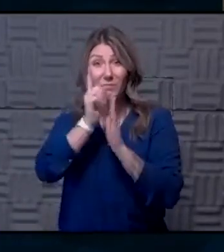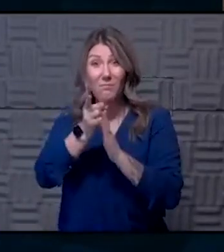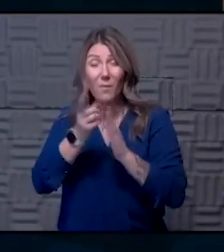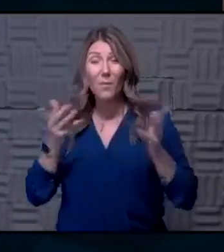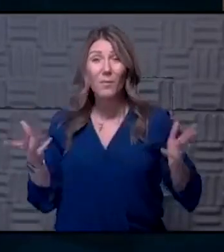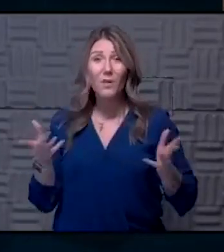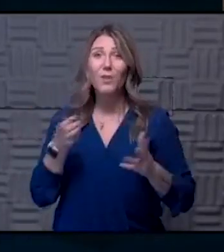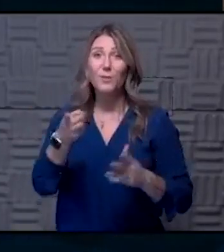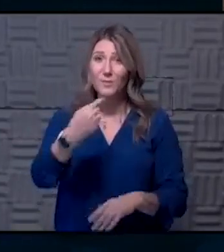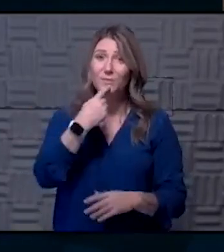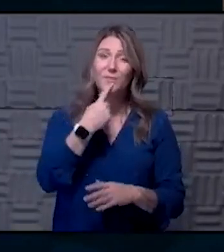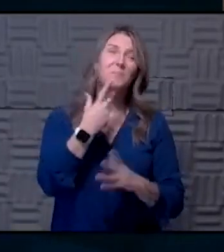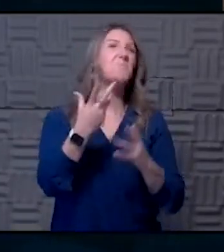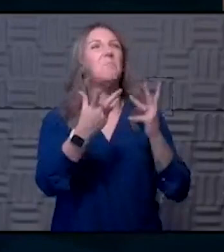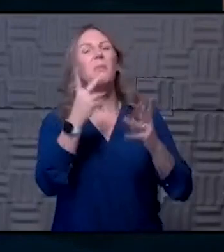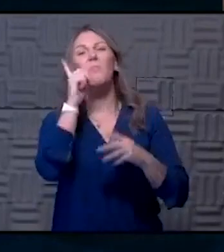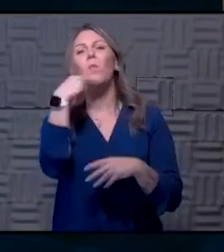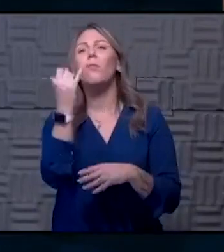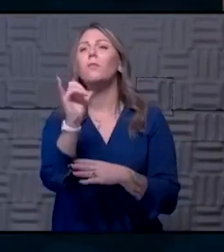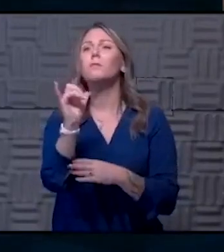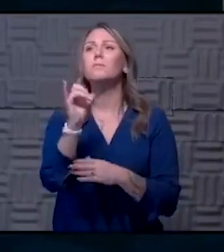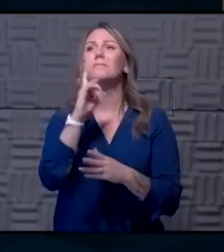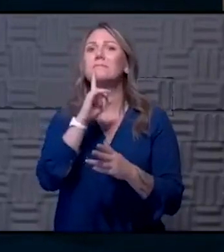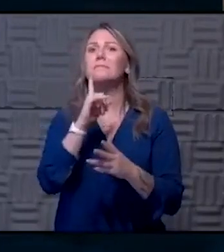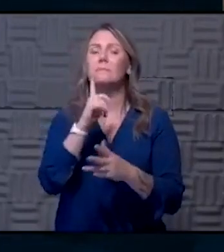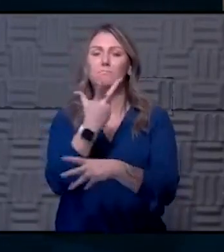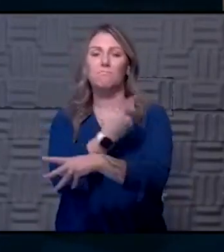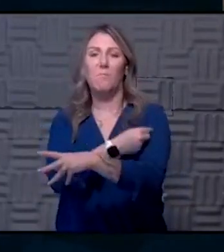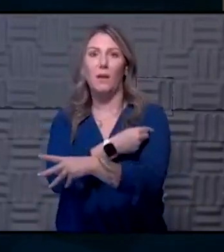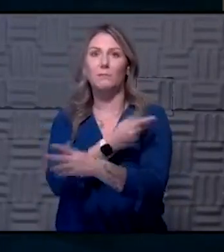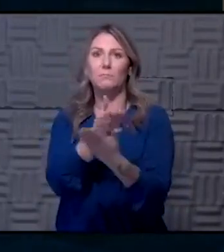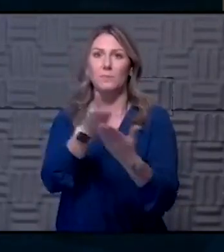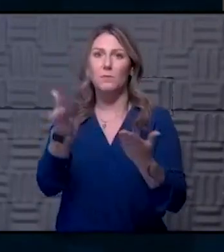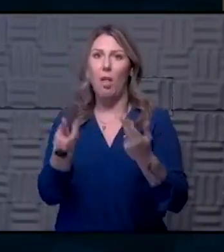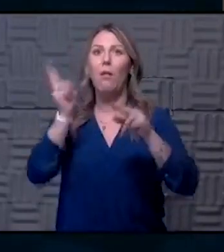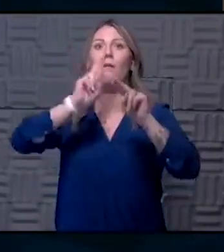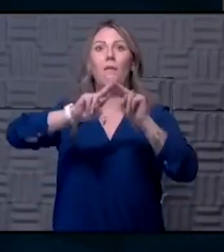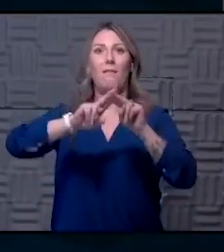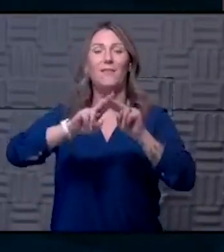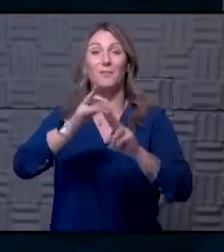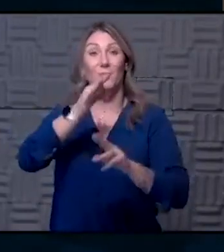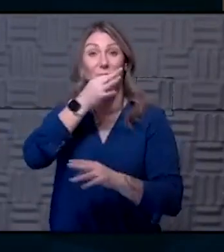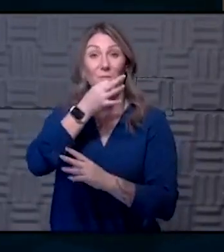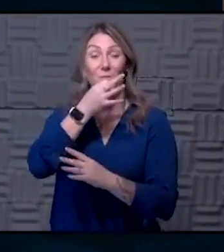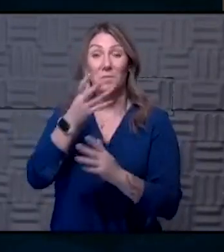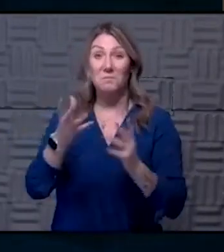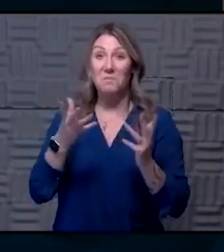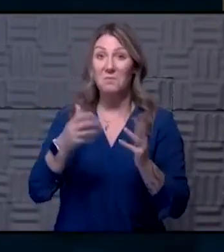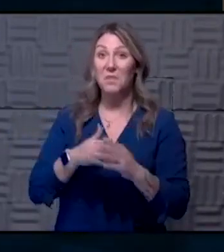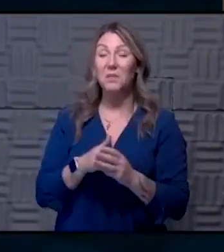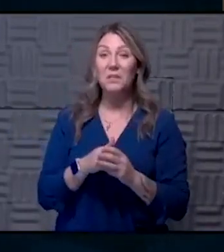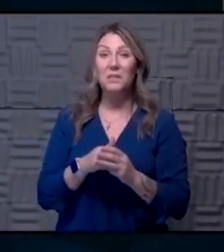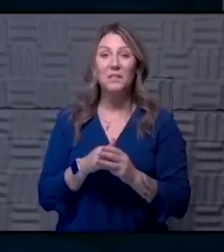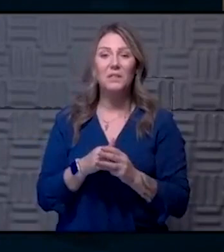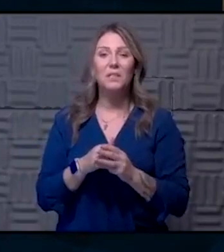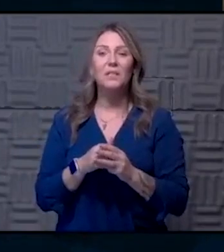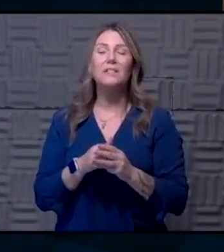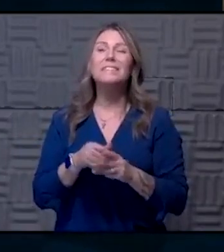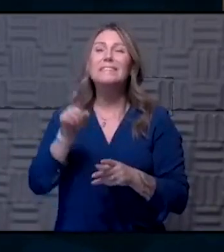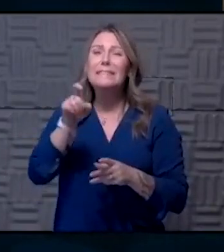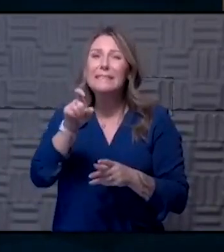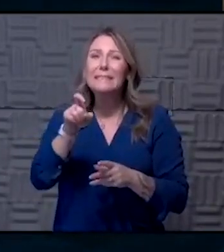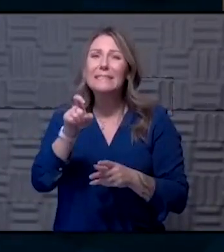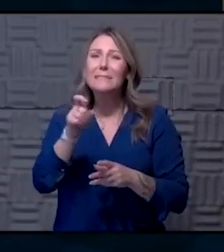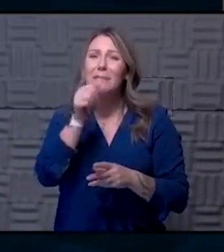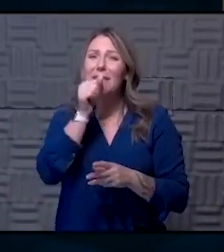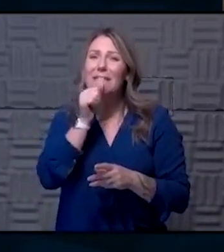said, it looks like maybe we're going to have an influx of vaccine here soon, and that may be coming. I think just a little more patience